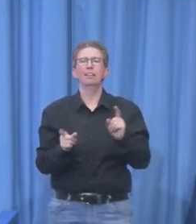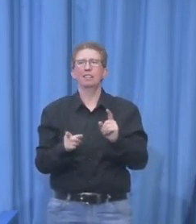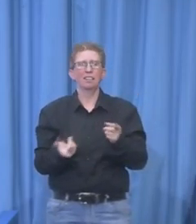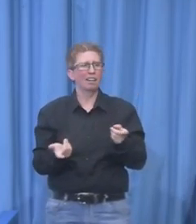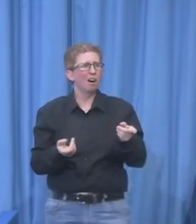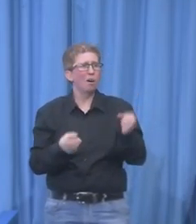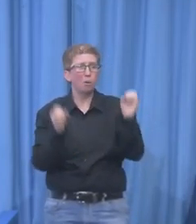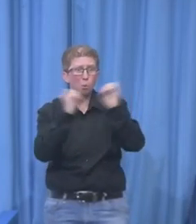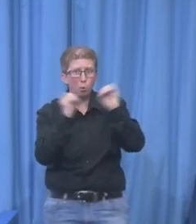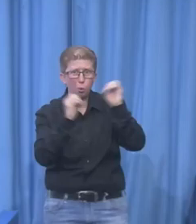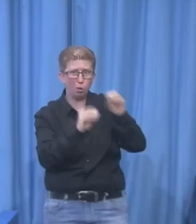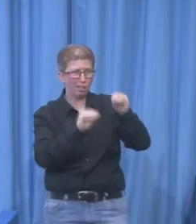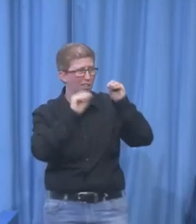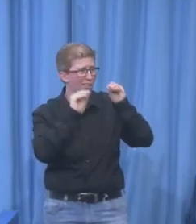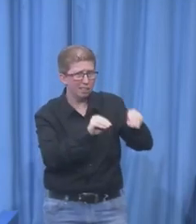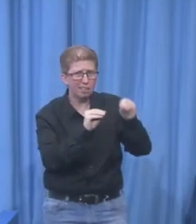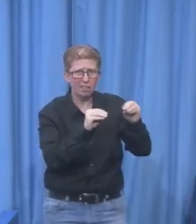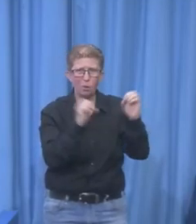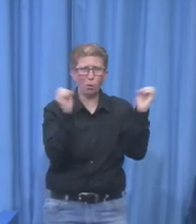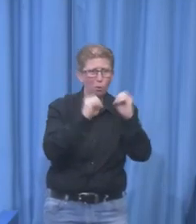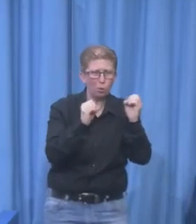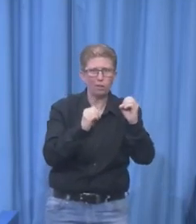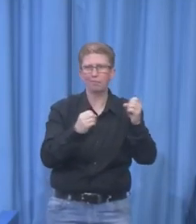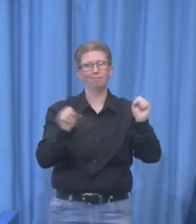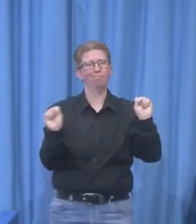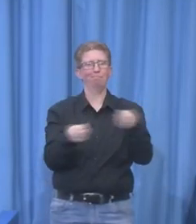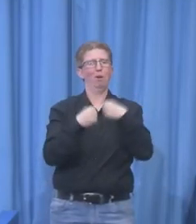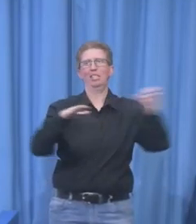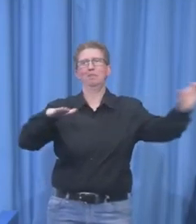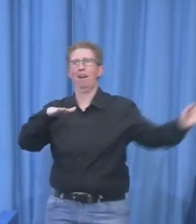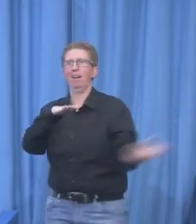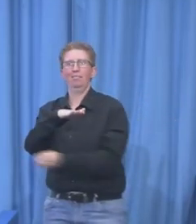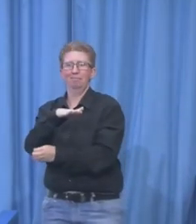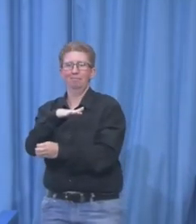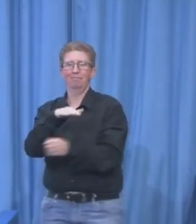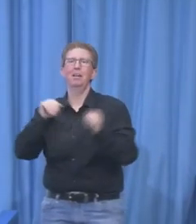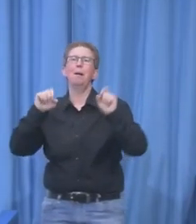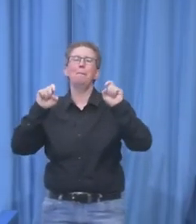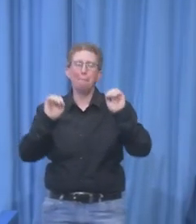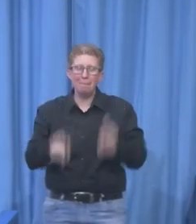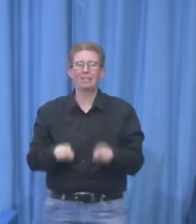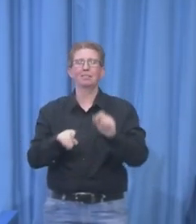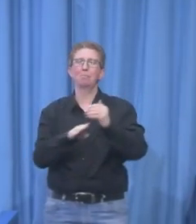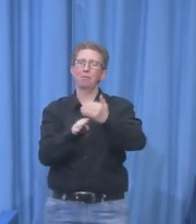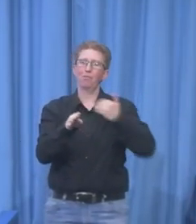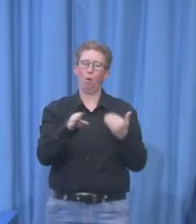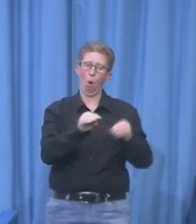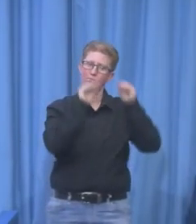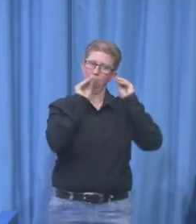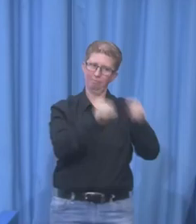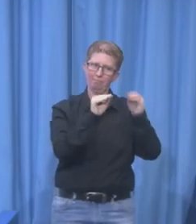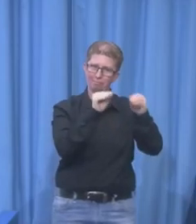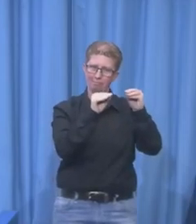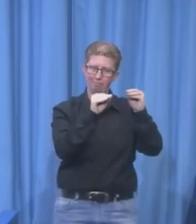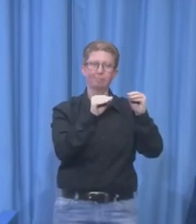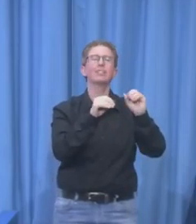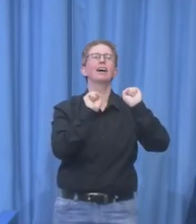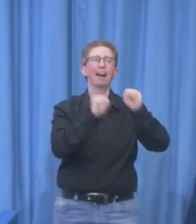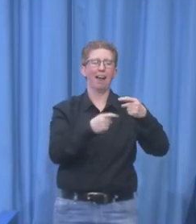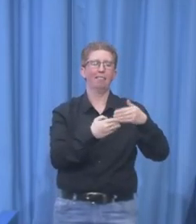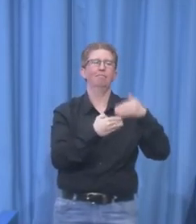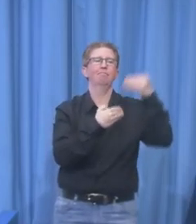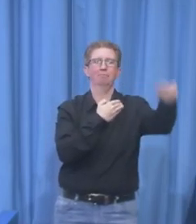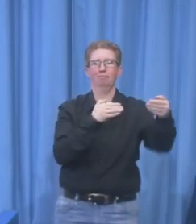in the United States, and I think in many places in the world, are programs that provide people with disabilities with